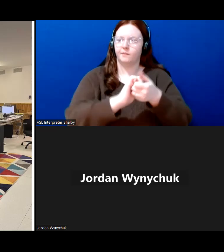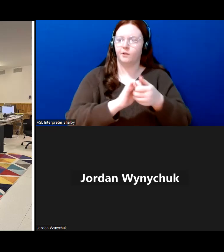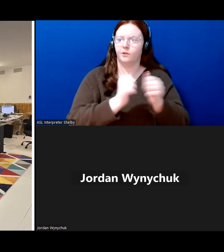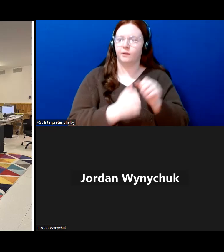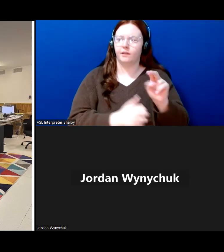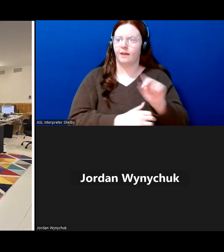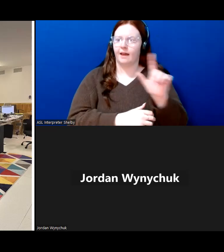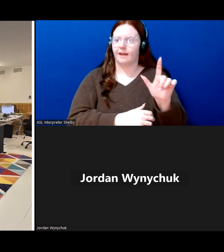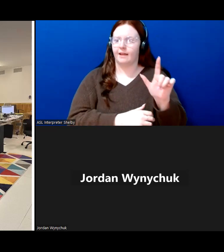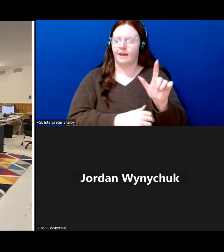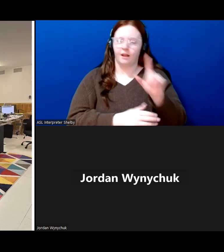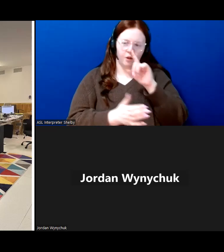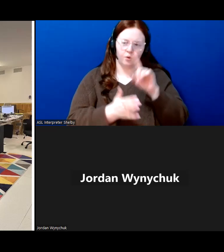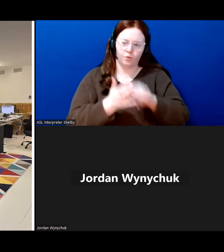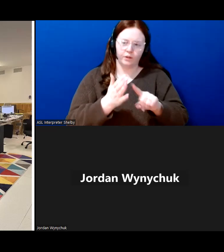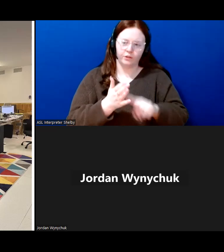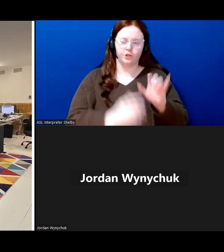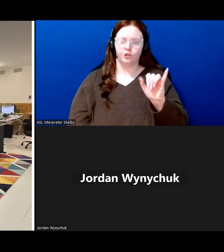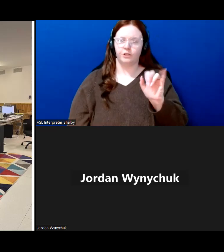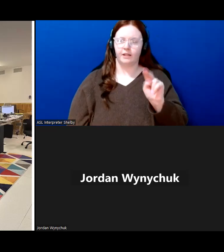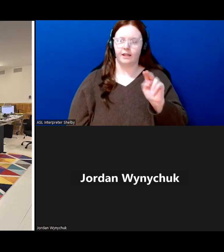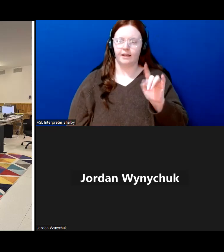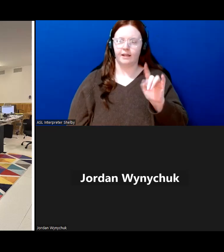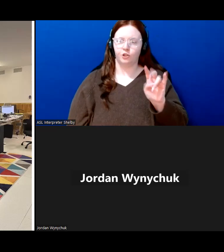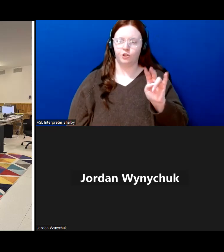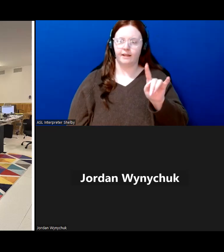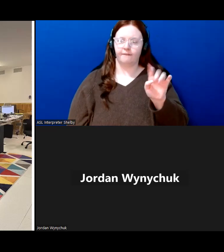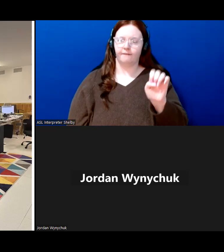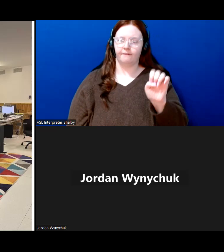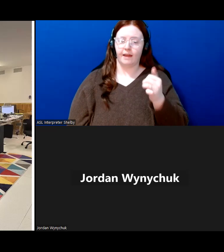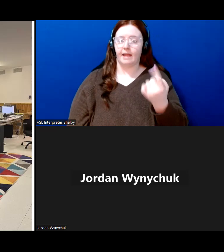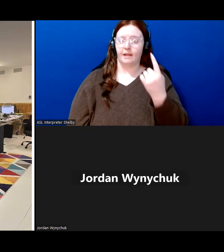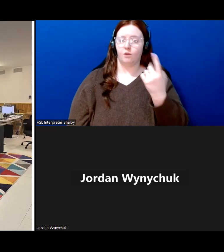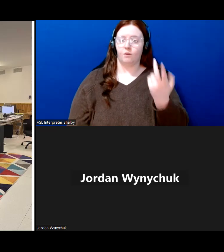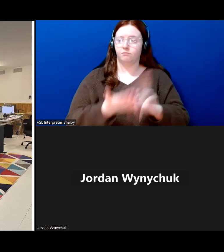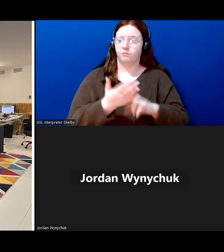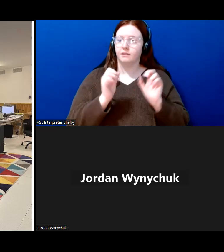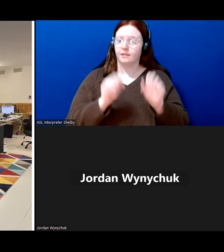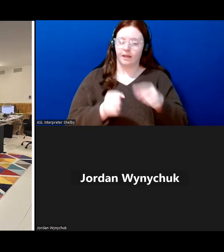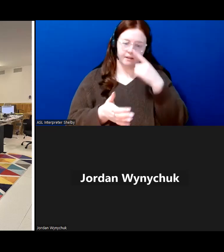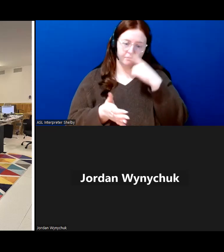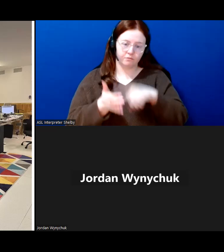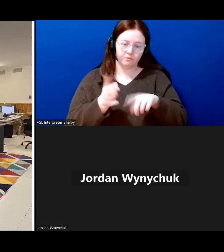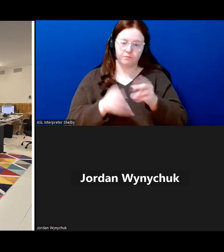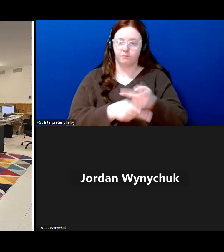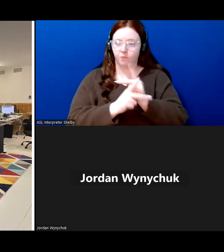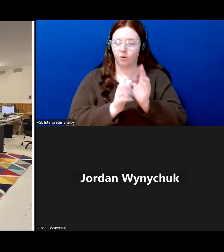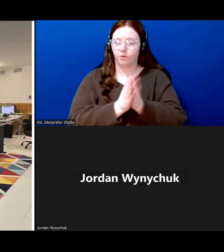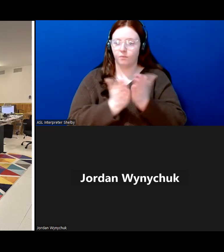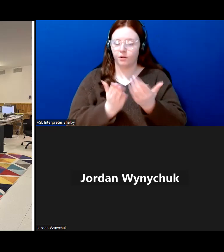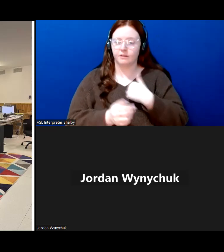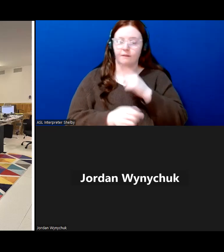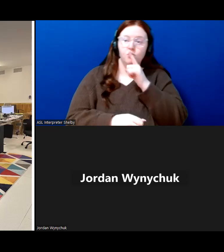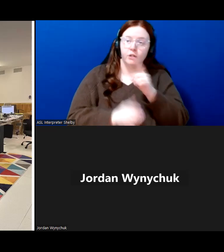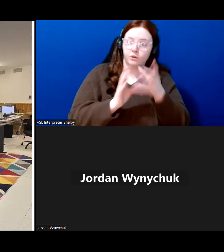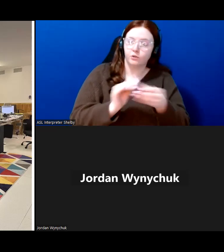NL Queer Research Initiative. So anyone can sign up and check out books. So we have books, nonfiction, fiction